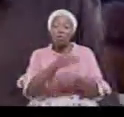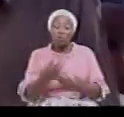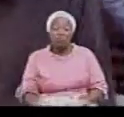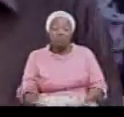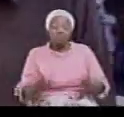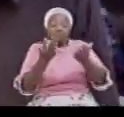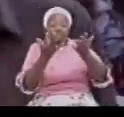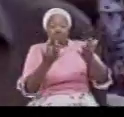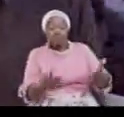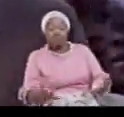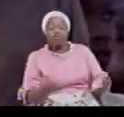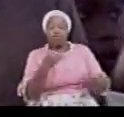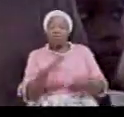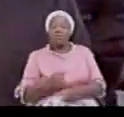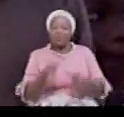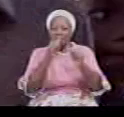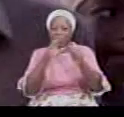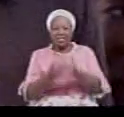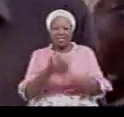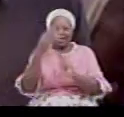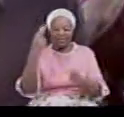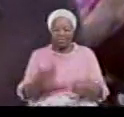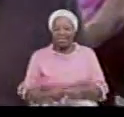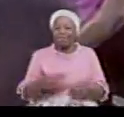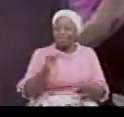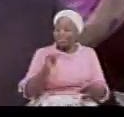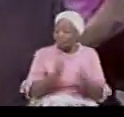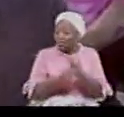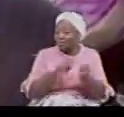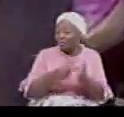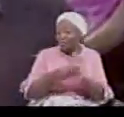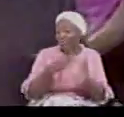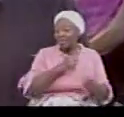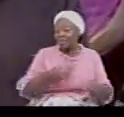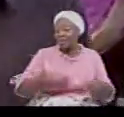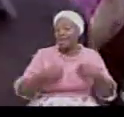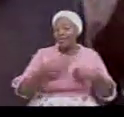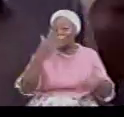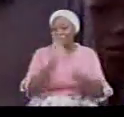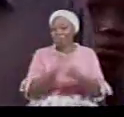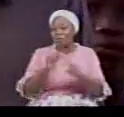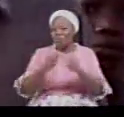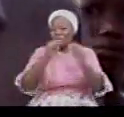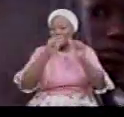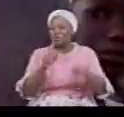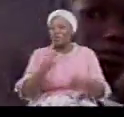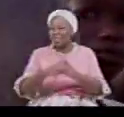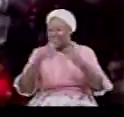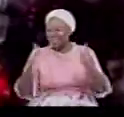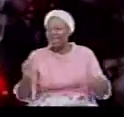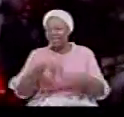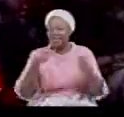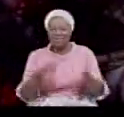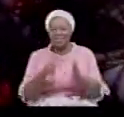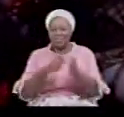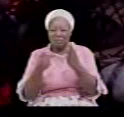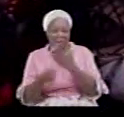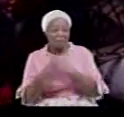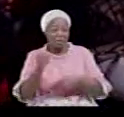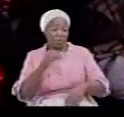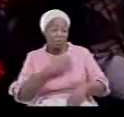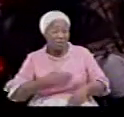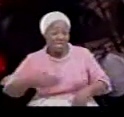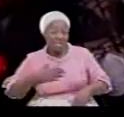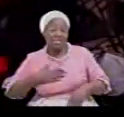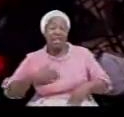Jesus, the people were expectant. The economic area, they were expectant. In their social life, they were expecting